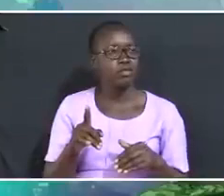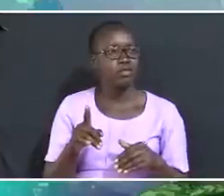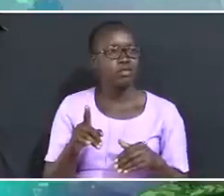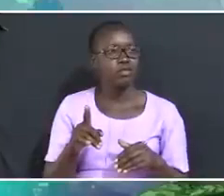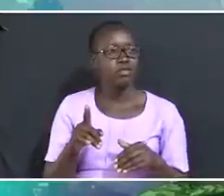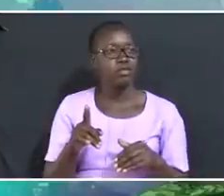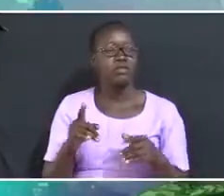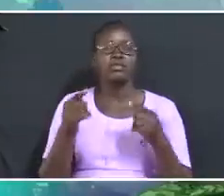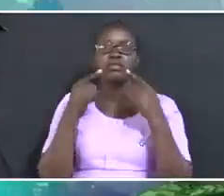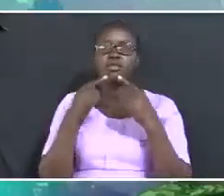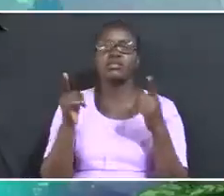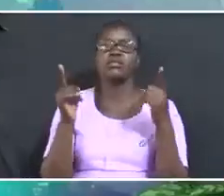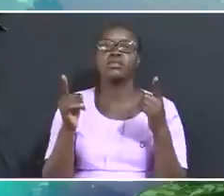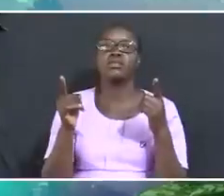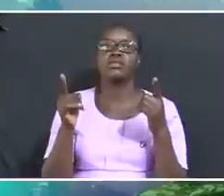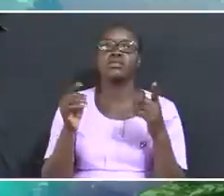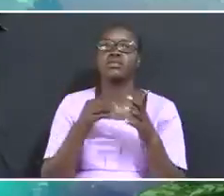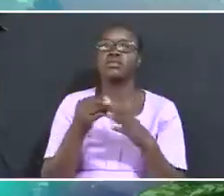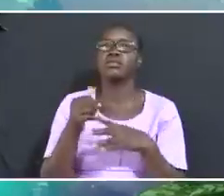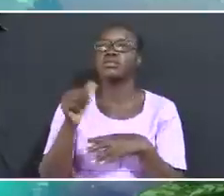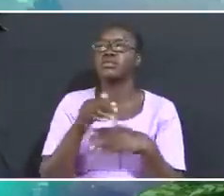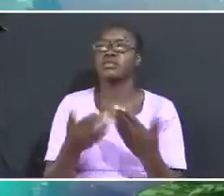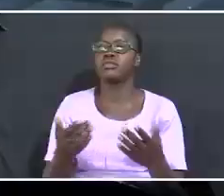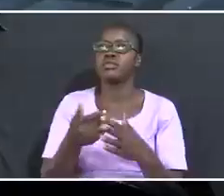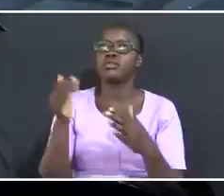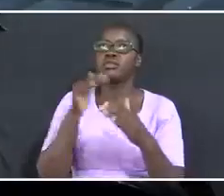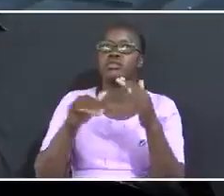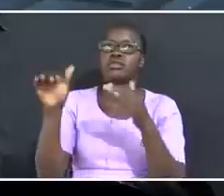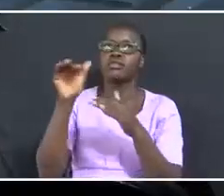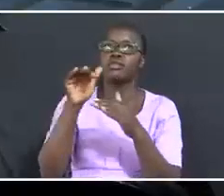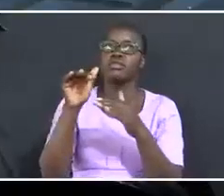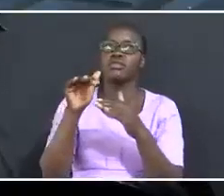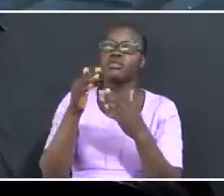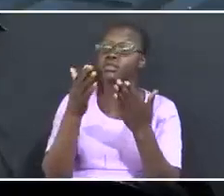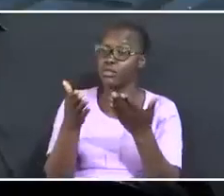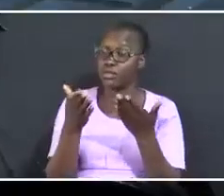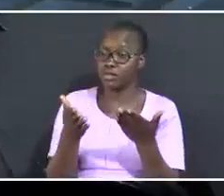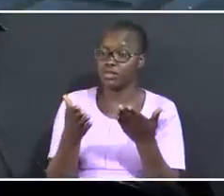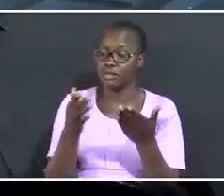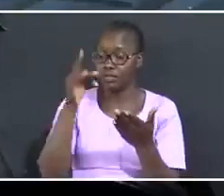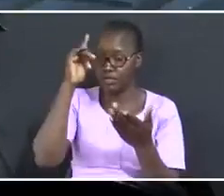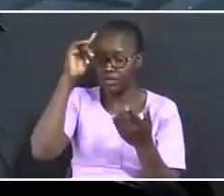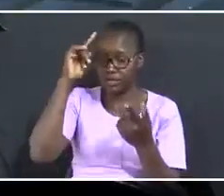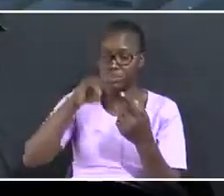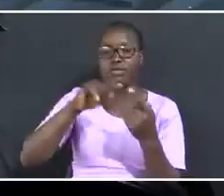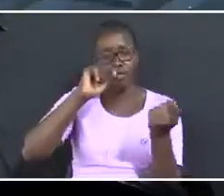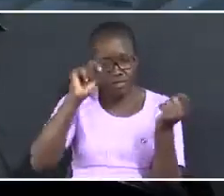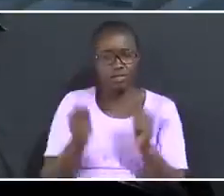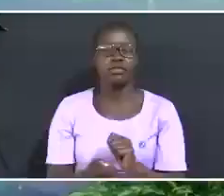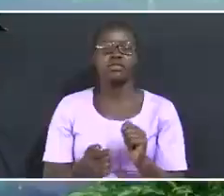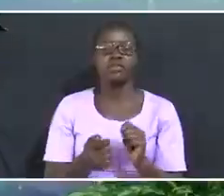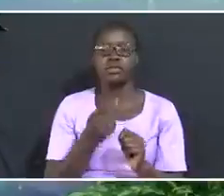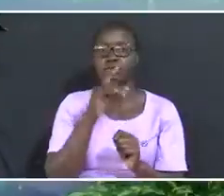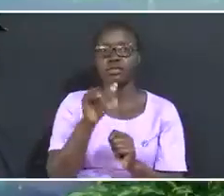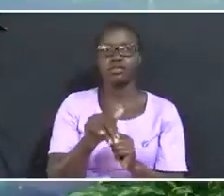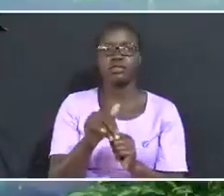the announcement or anything from above. It will be there until changed. So the last Sabbath